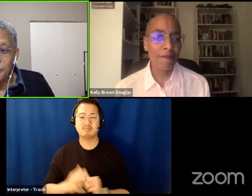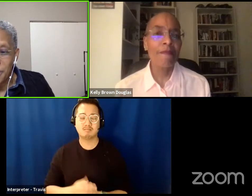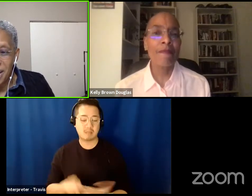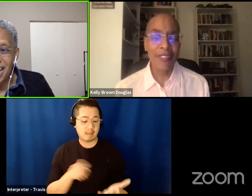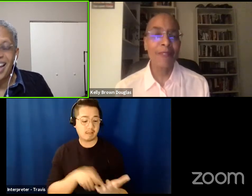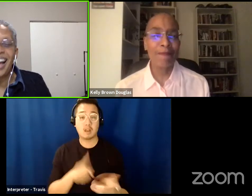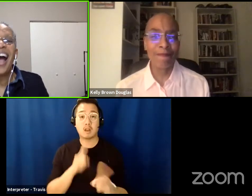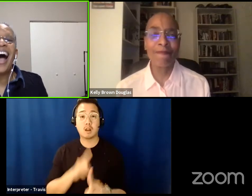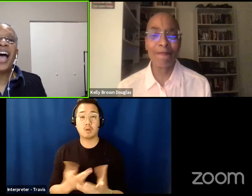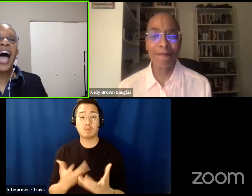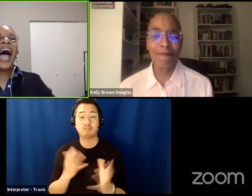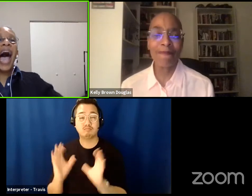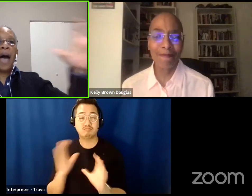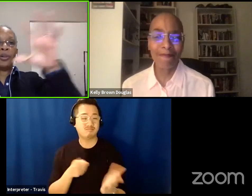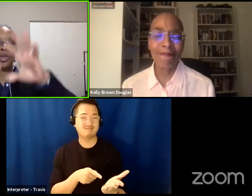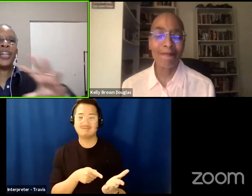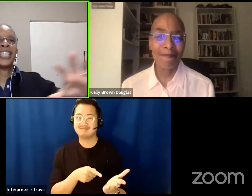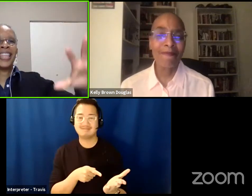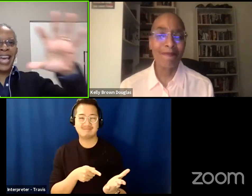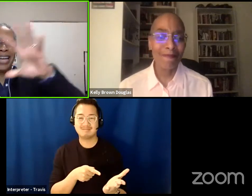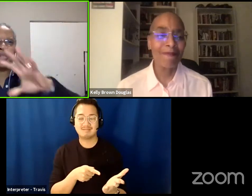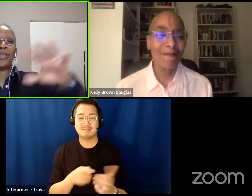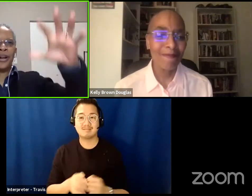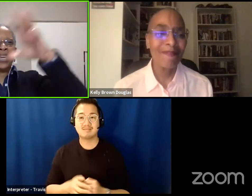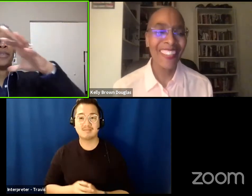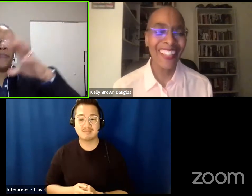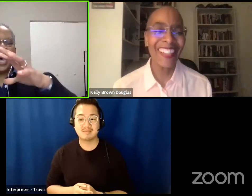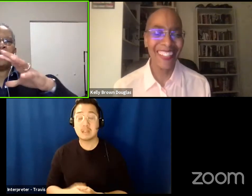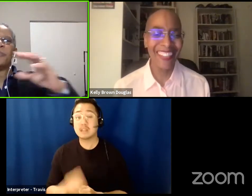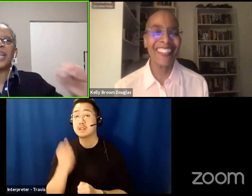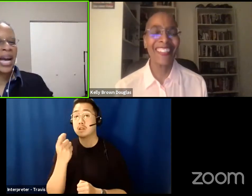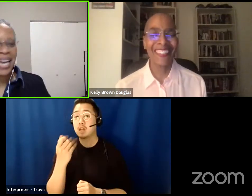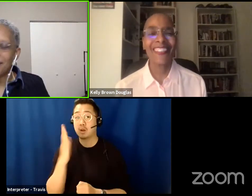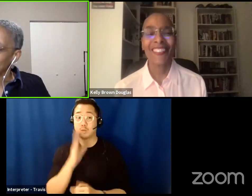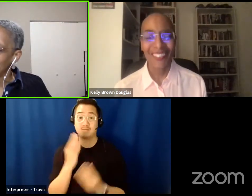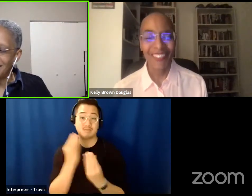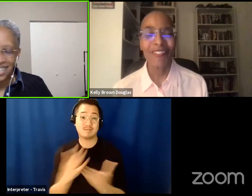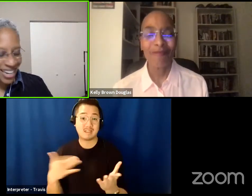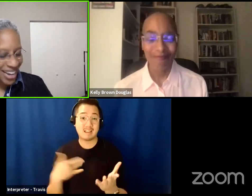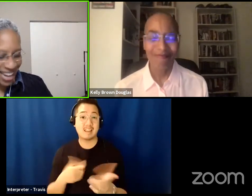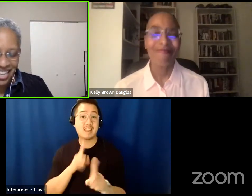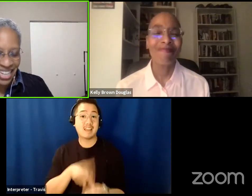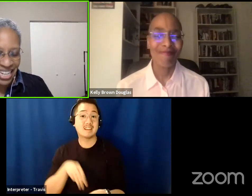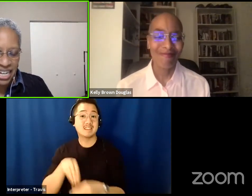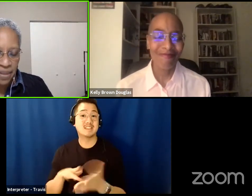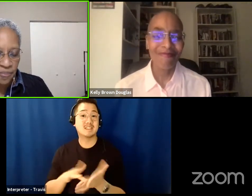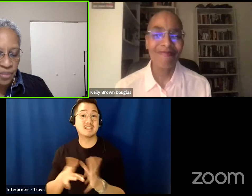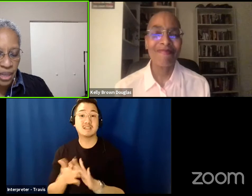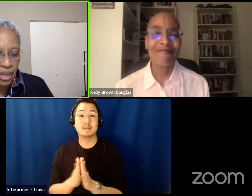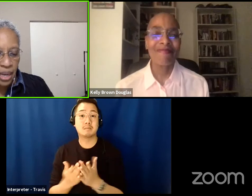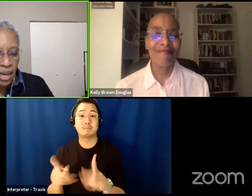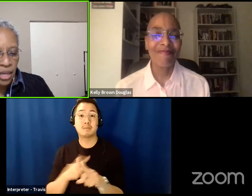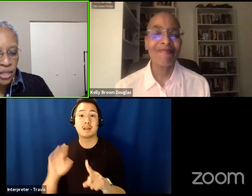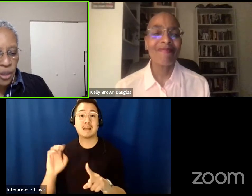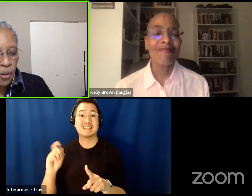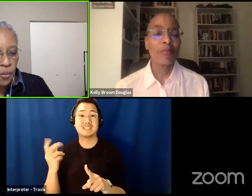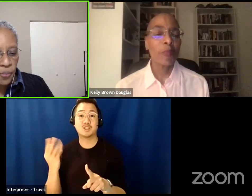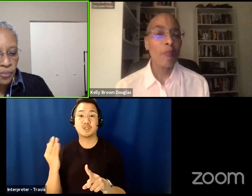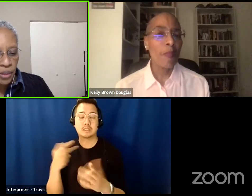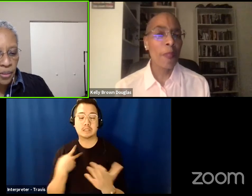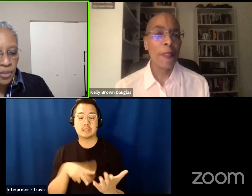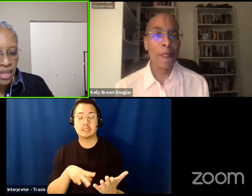looking for. Yep. I will trust that the answers are in the Bible, but I can't take it in.